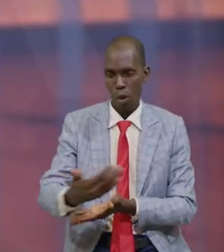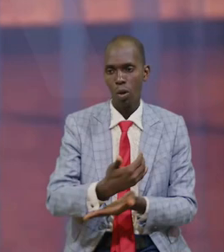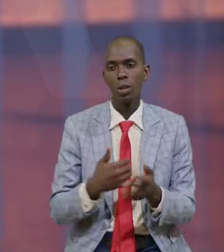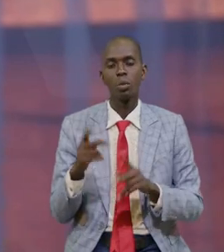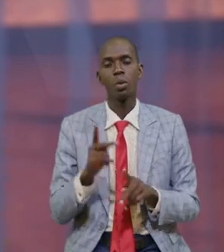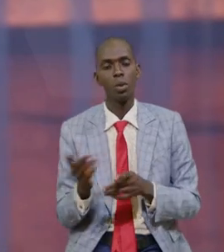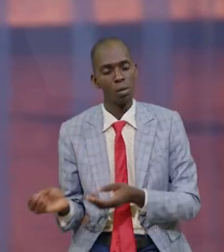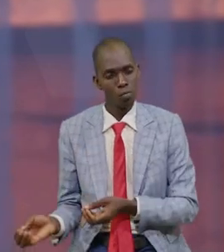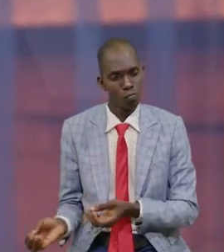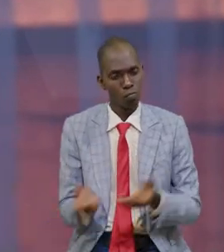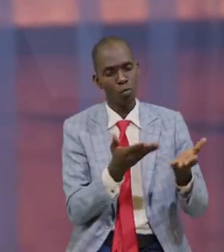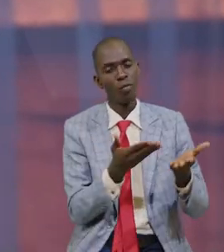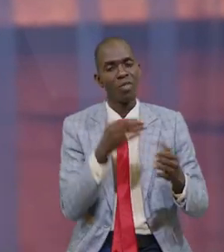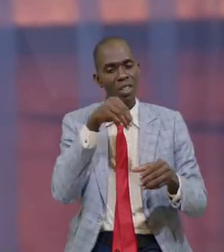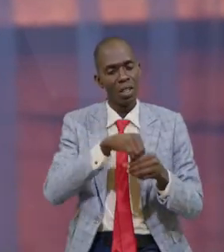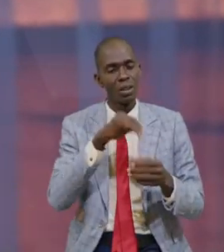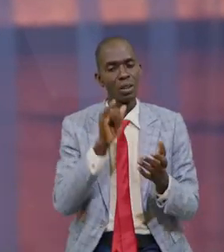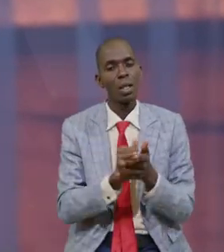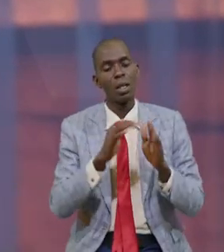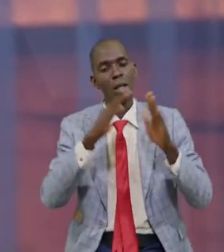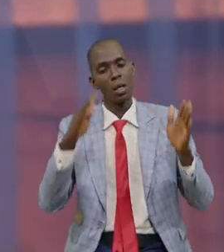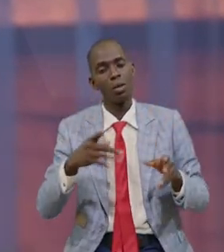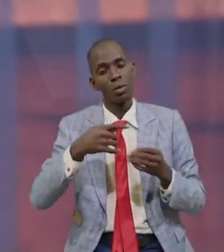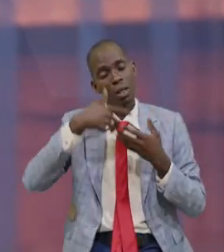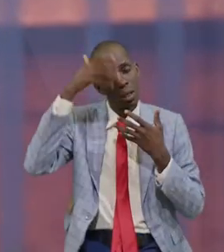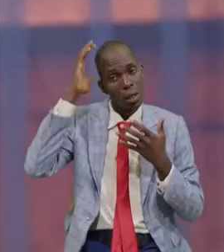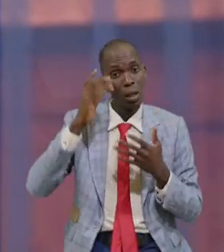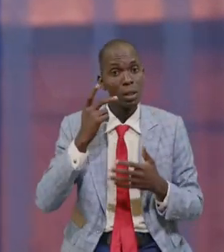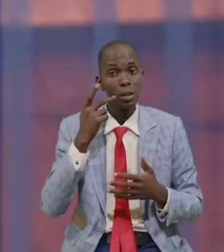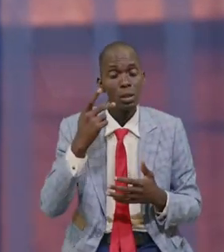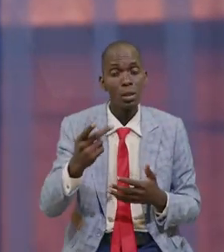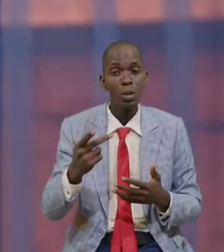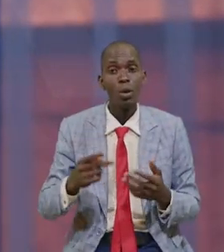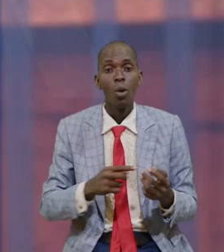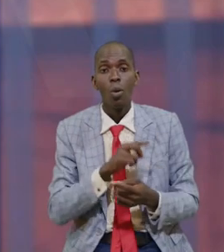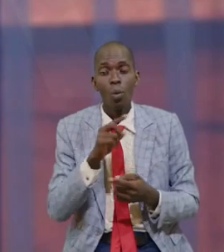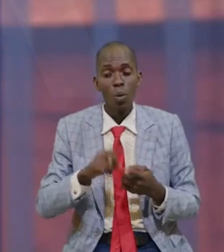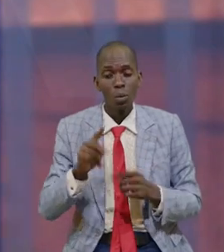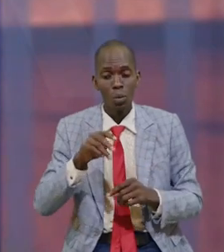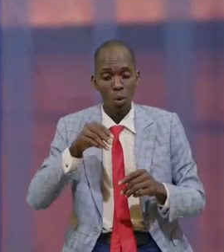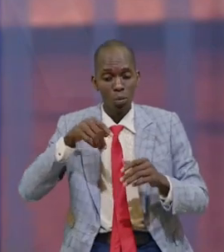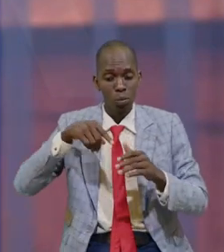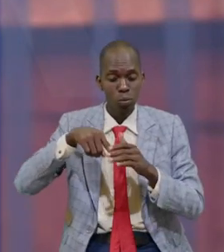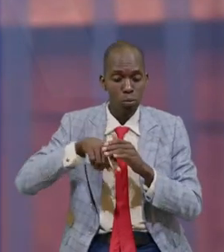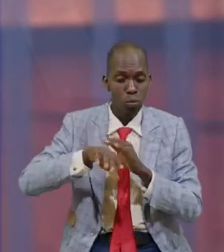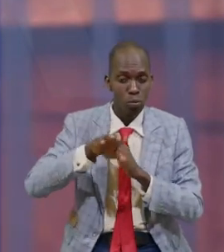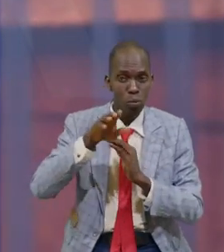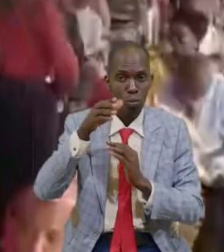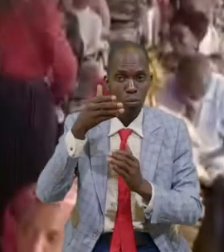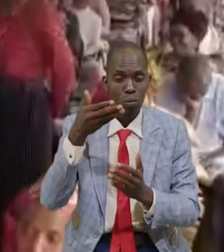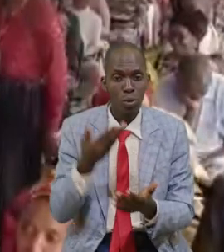them there. Lo and behold, when those people, when they arrived, and the Lord said,